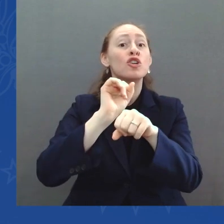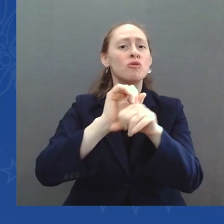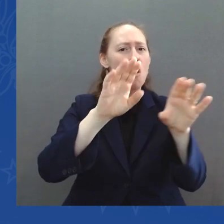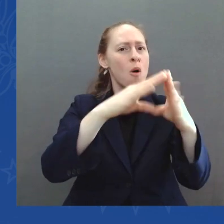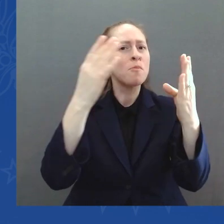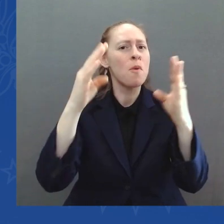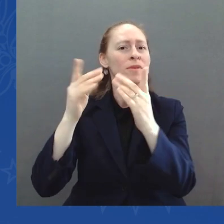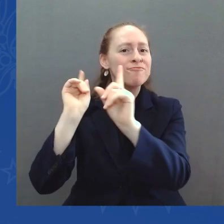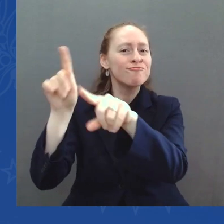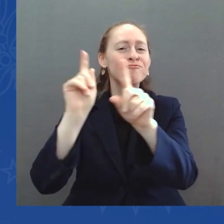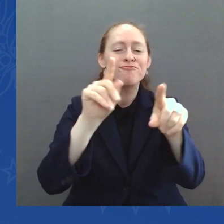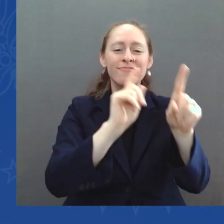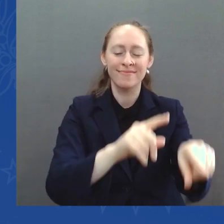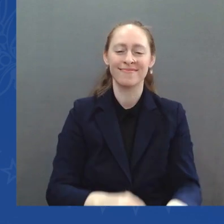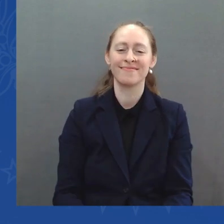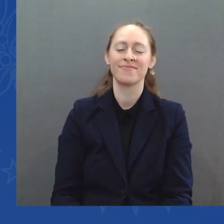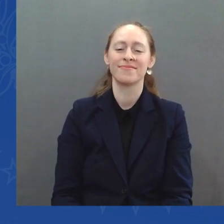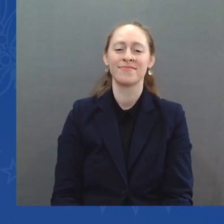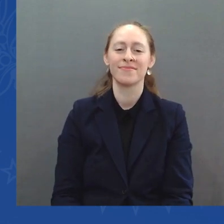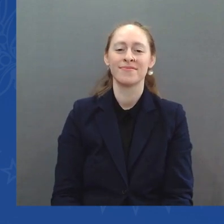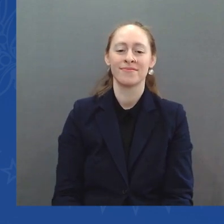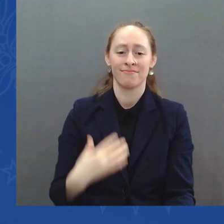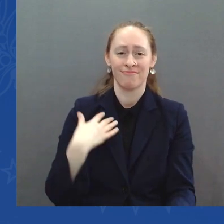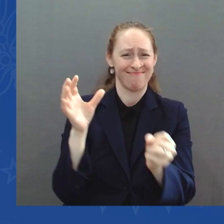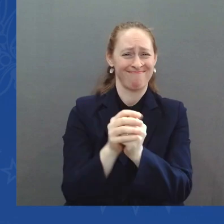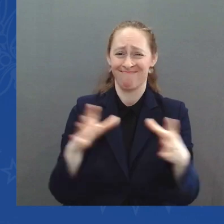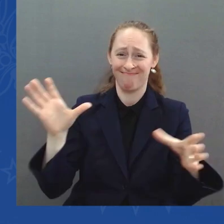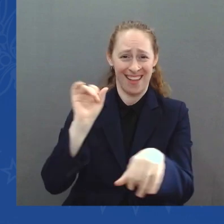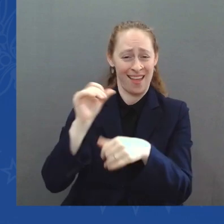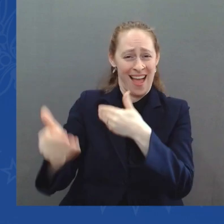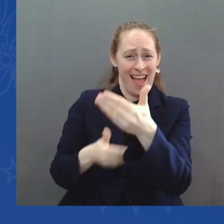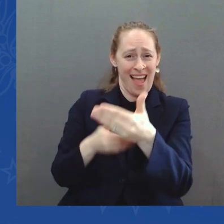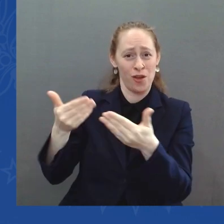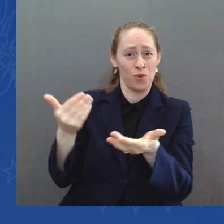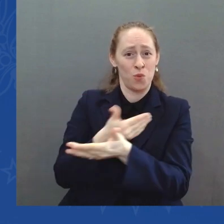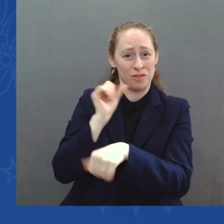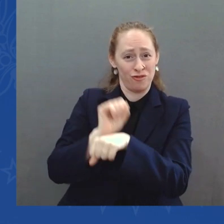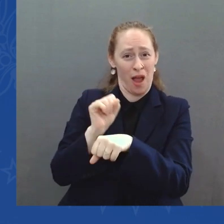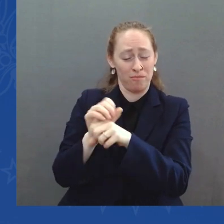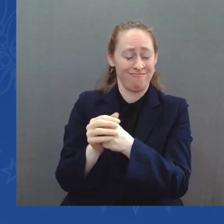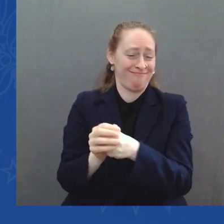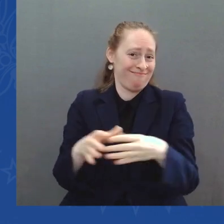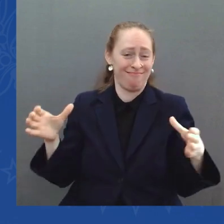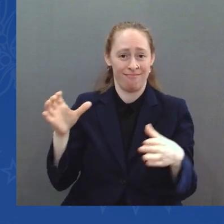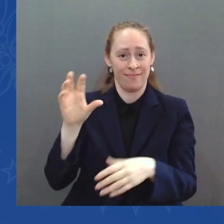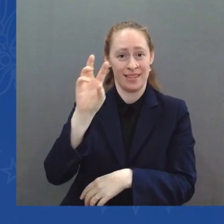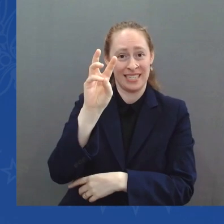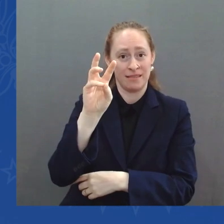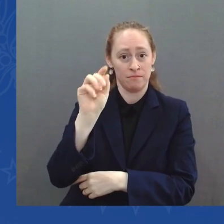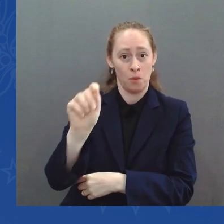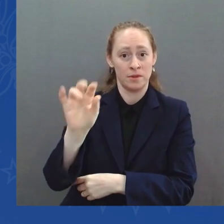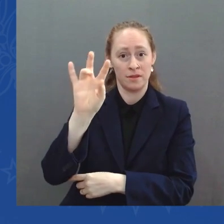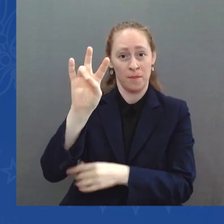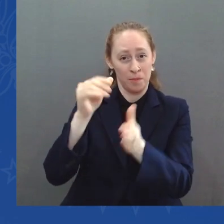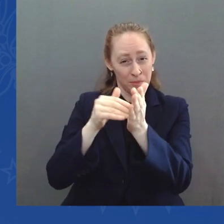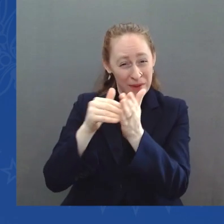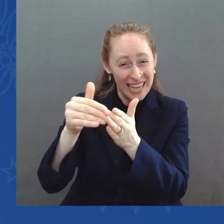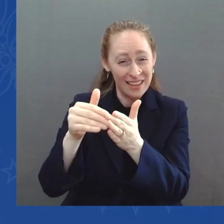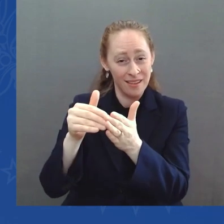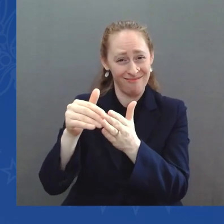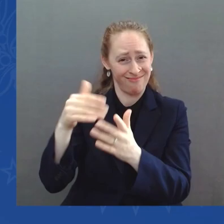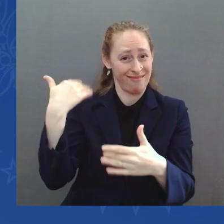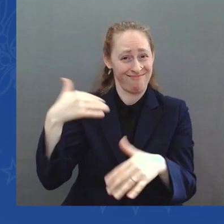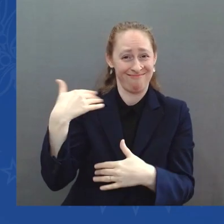6.7 million jobs. And by the way, we did it while cutting the deficit, the largest one-year deficit reduction